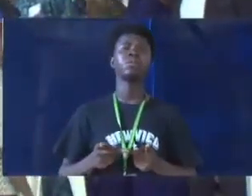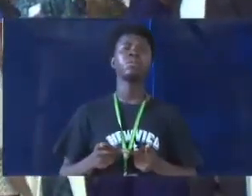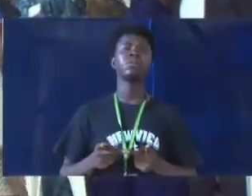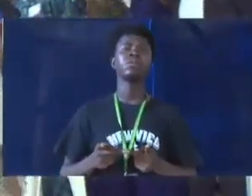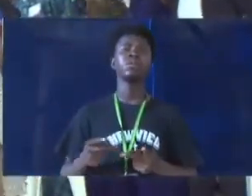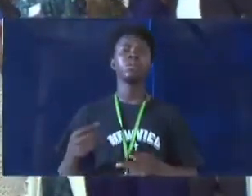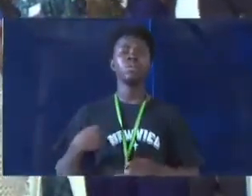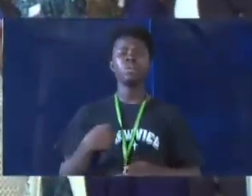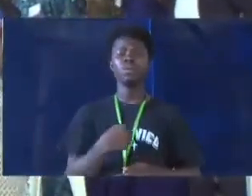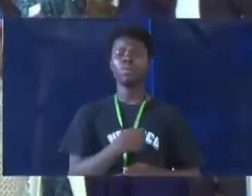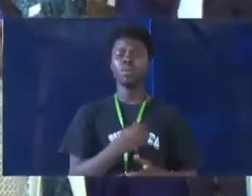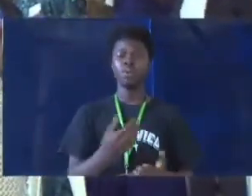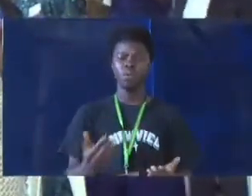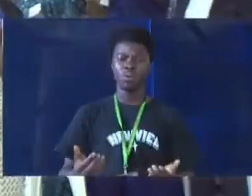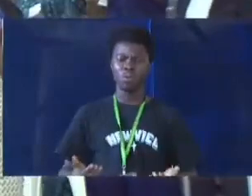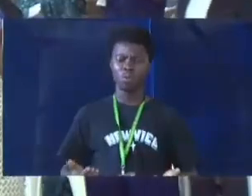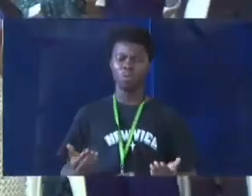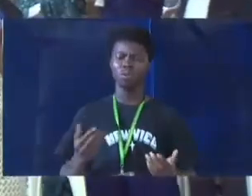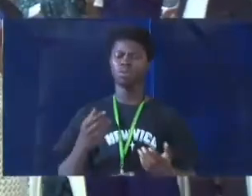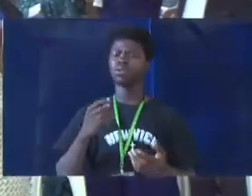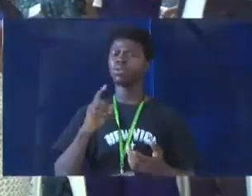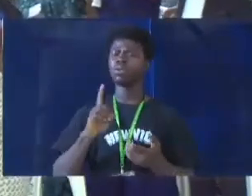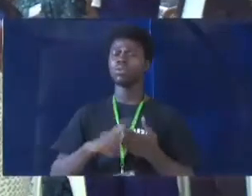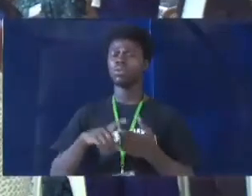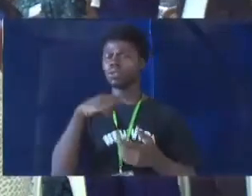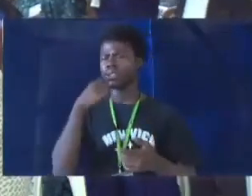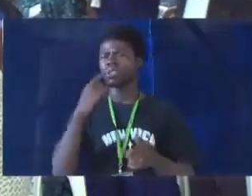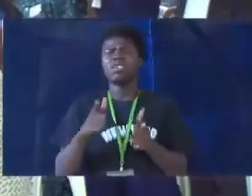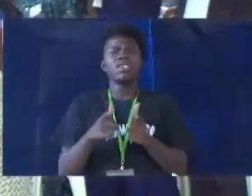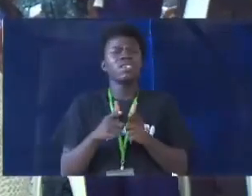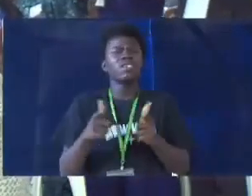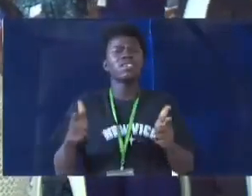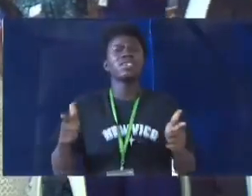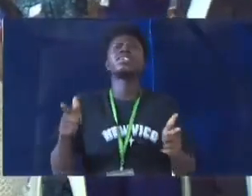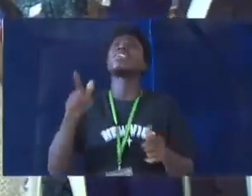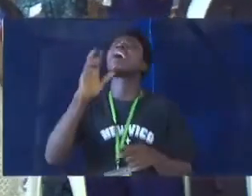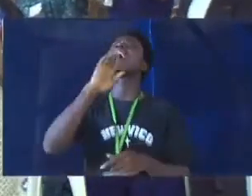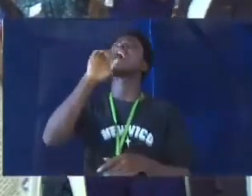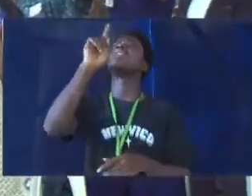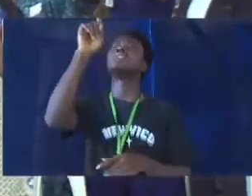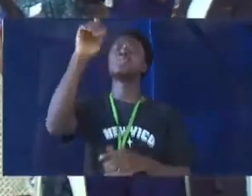What we're saying tonight is, great are you.